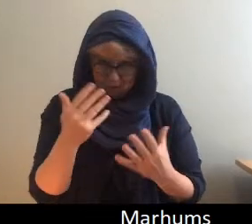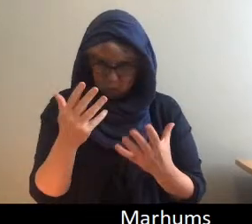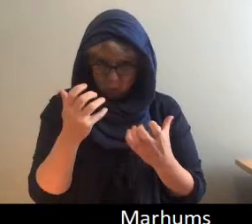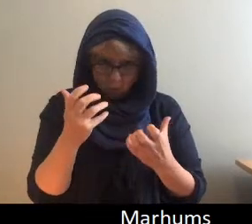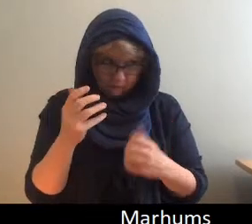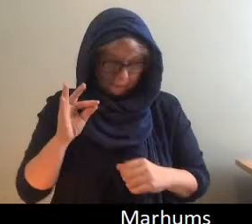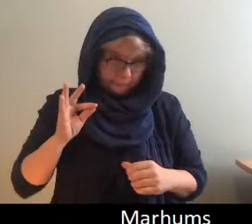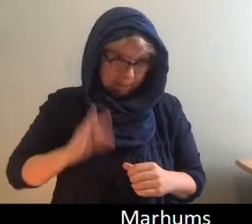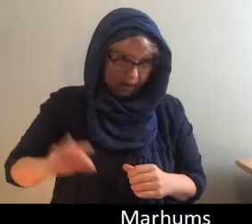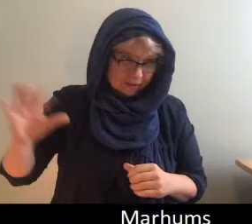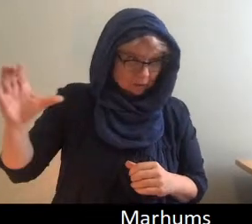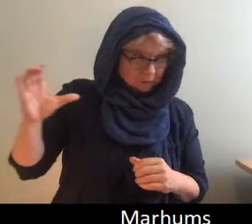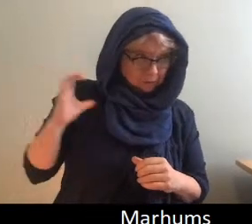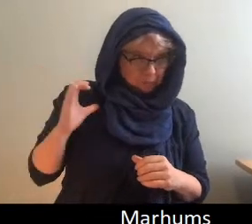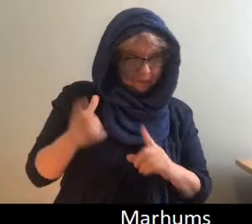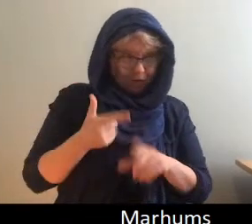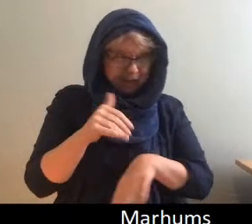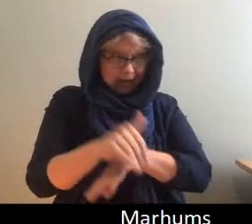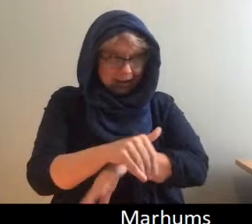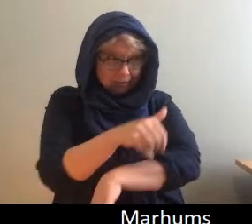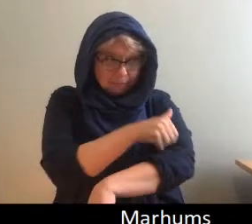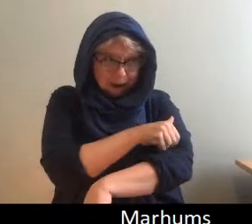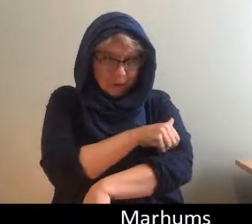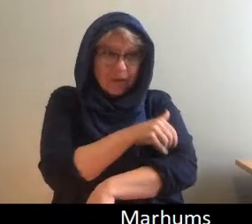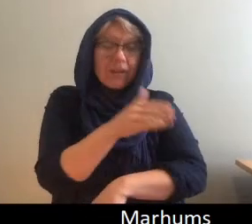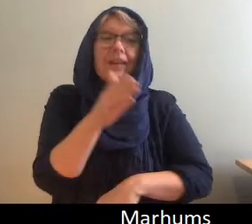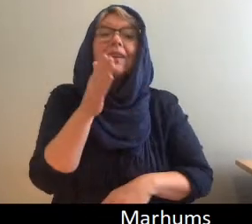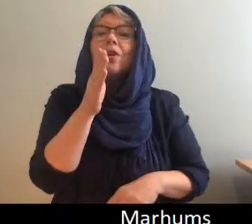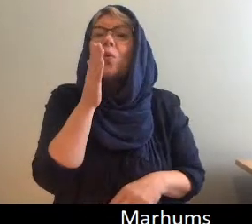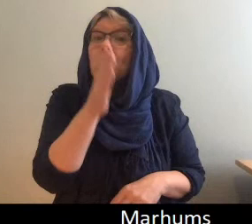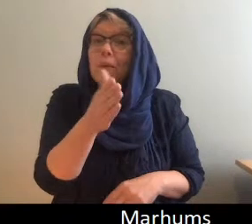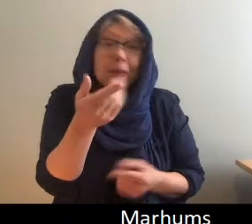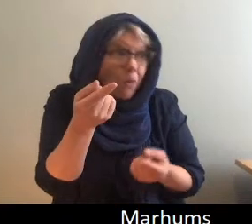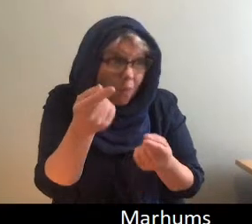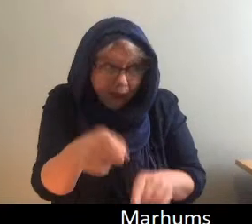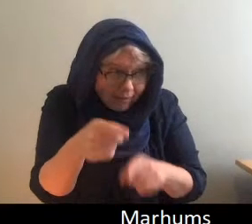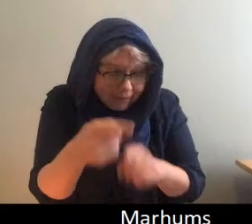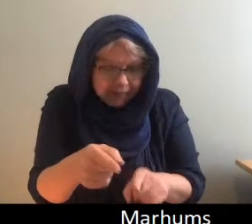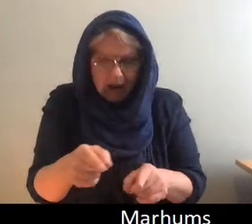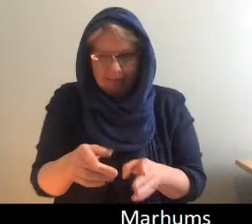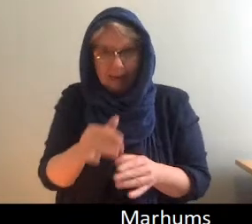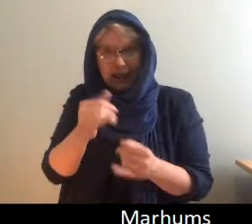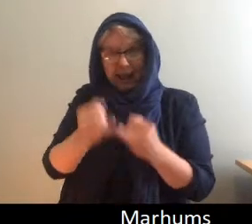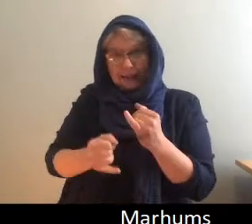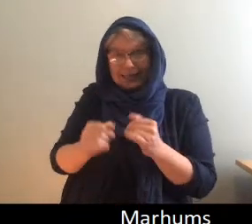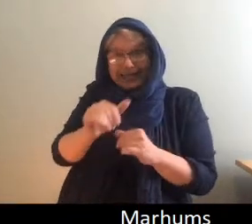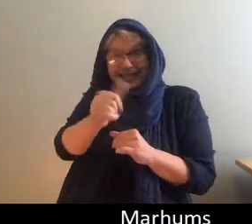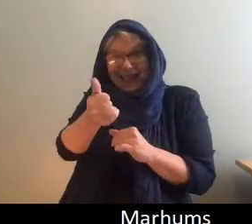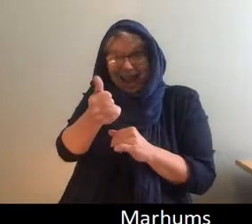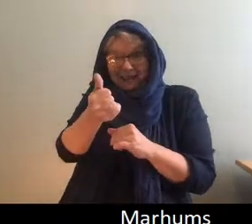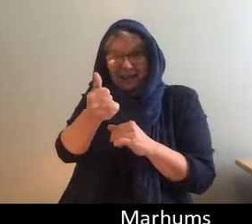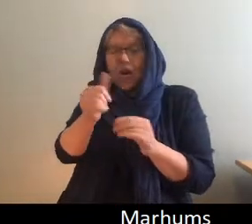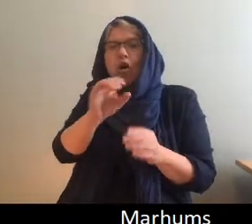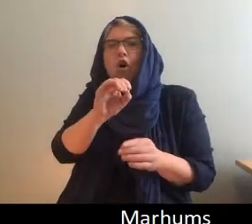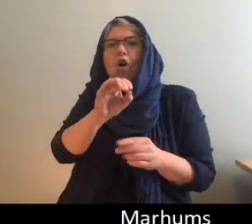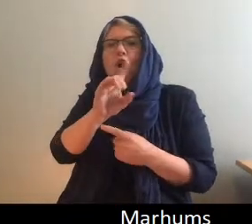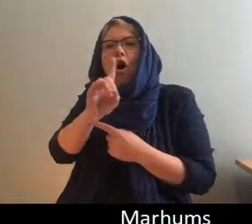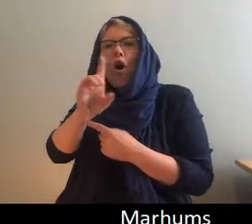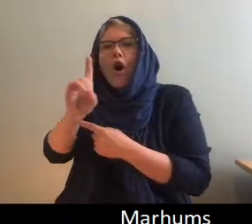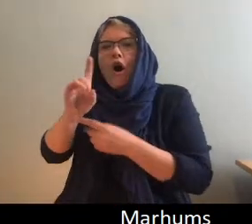21st, the 23rd, the 25th, the 27th, or